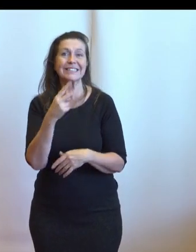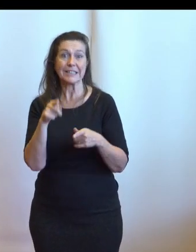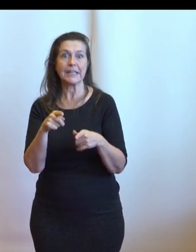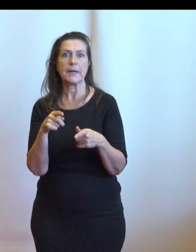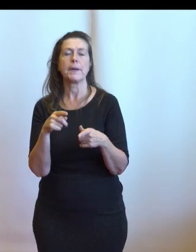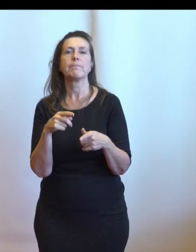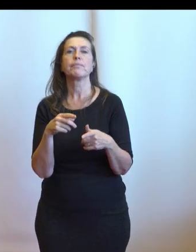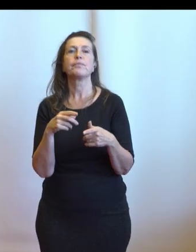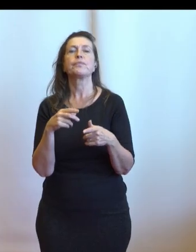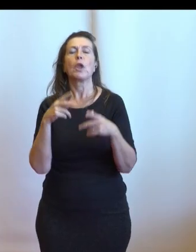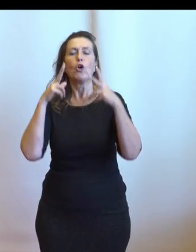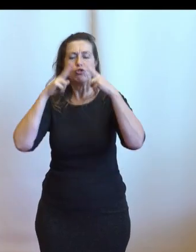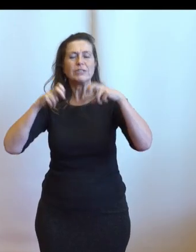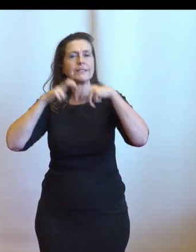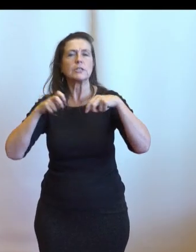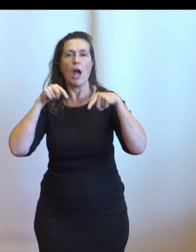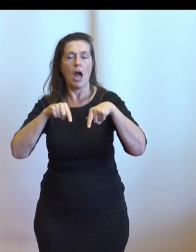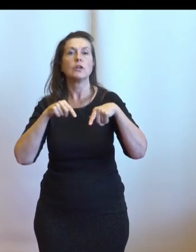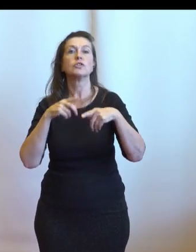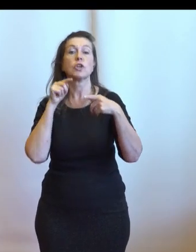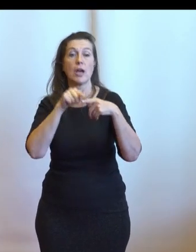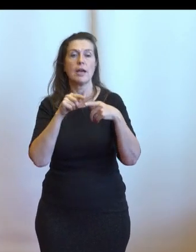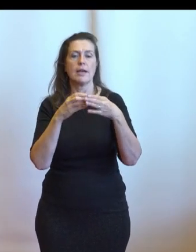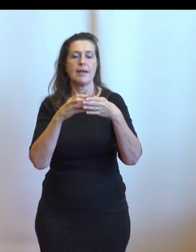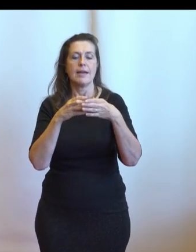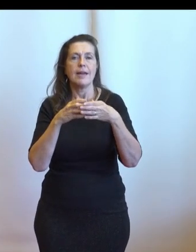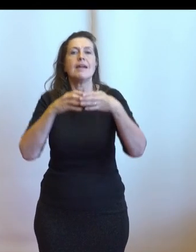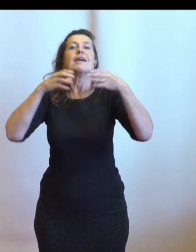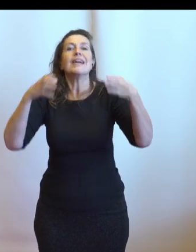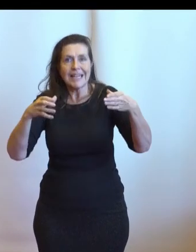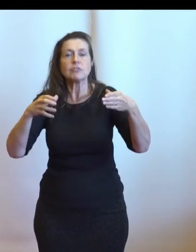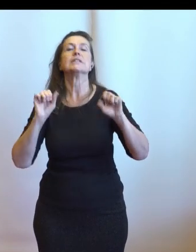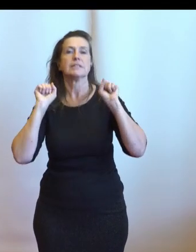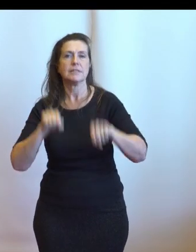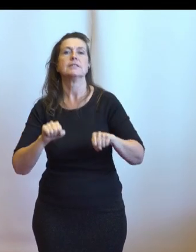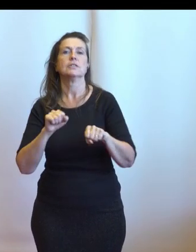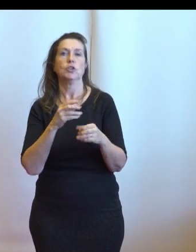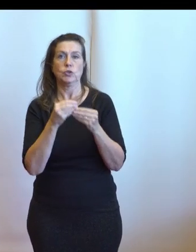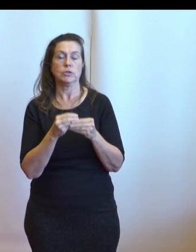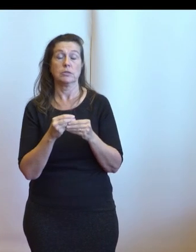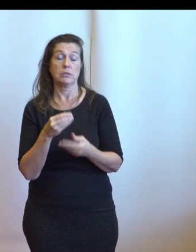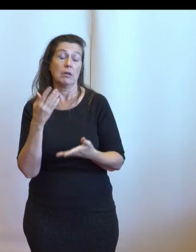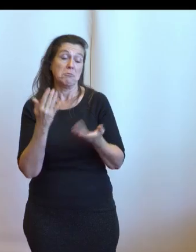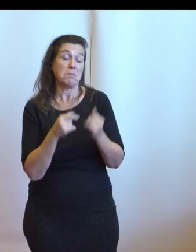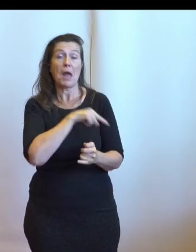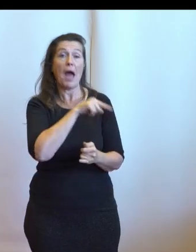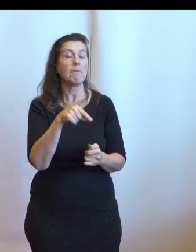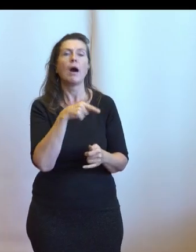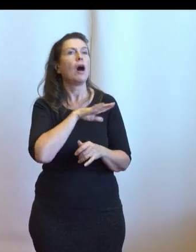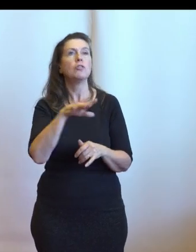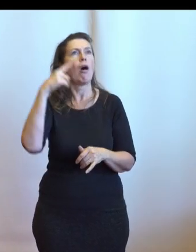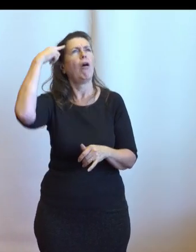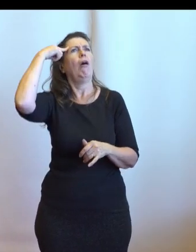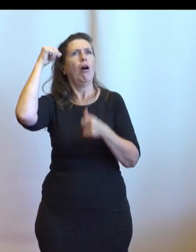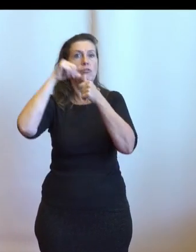in usability research in our organisation. Sometimes they don't always remember people with disabilities, but actually that broader